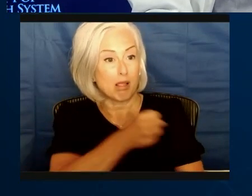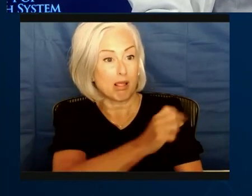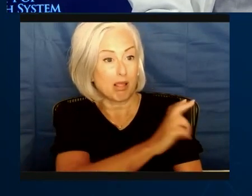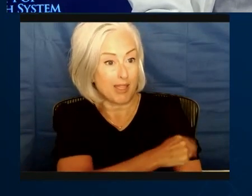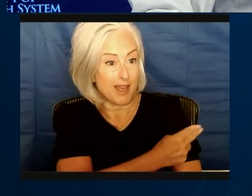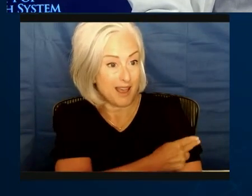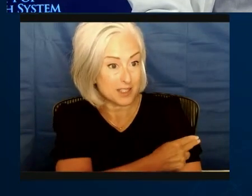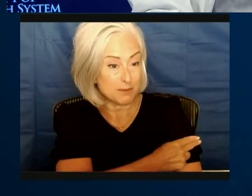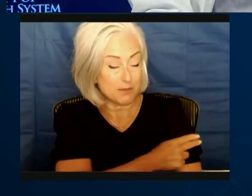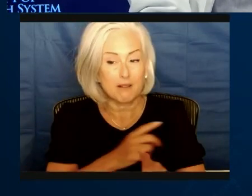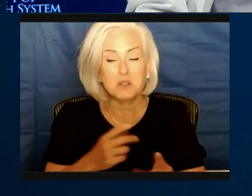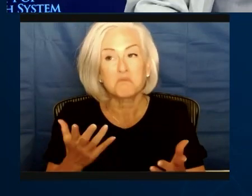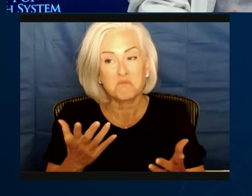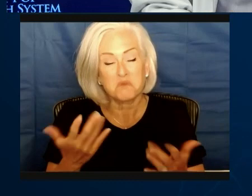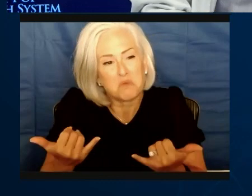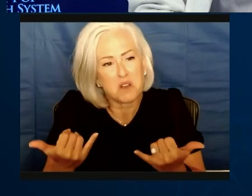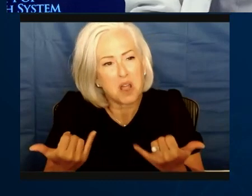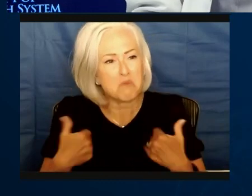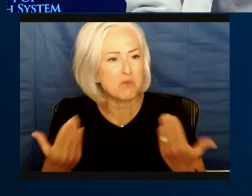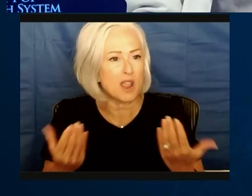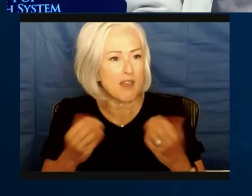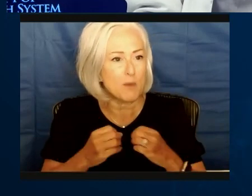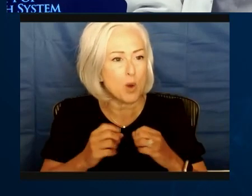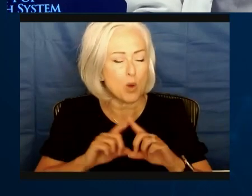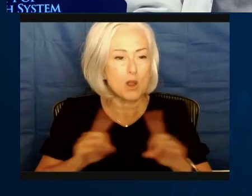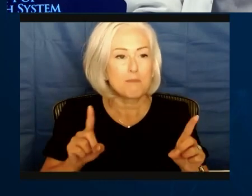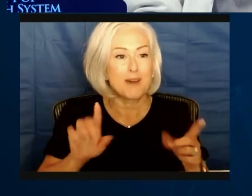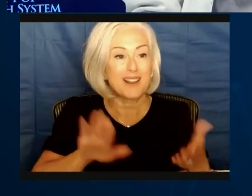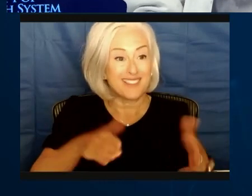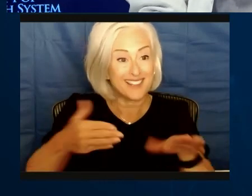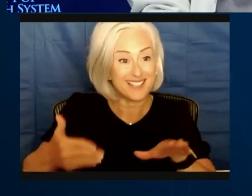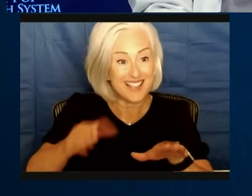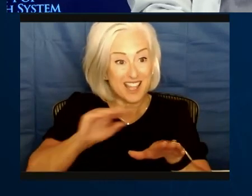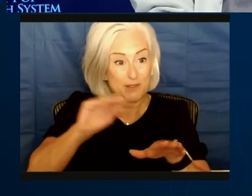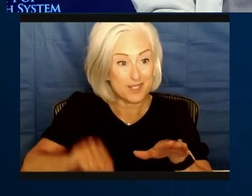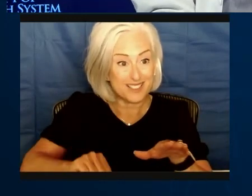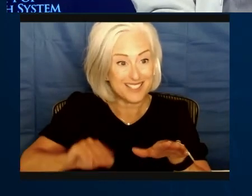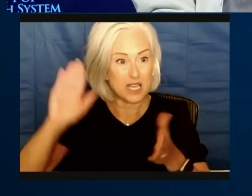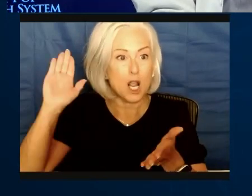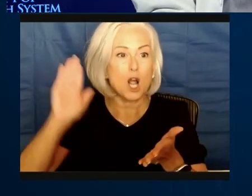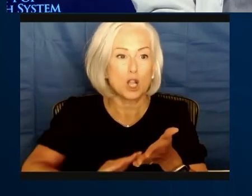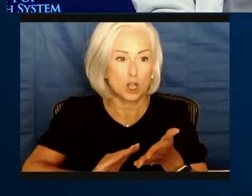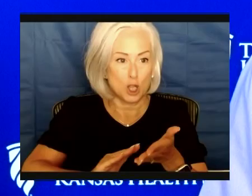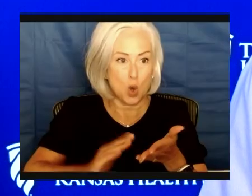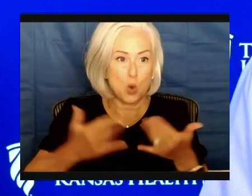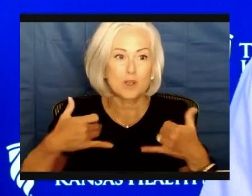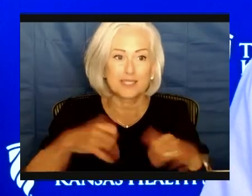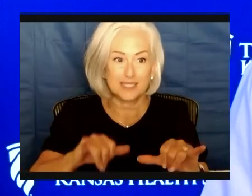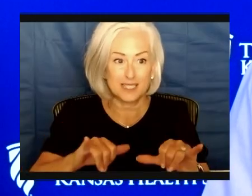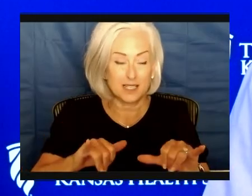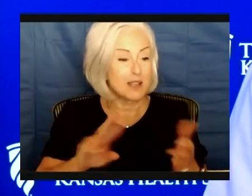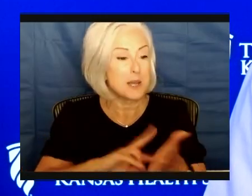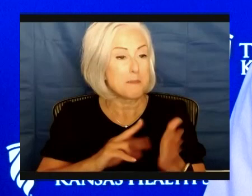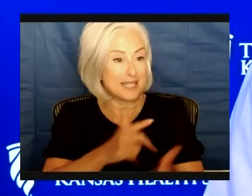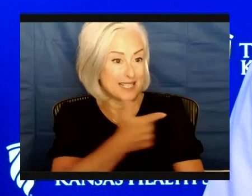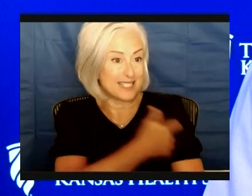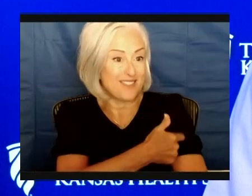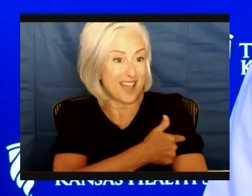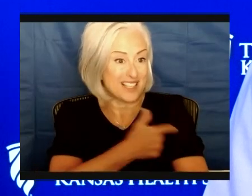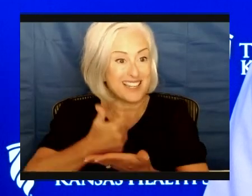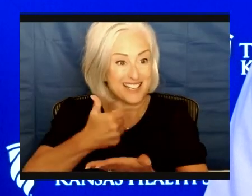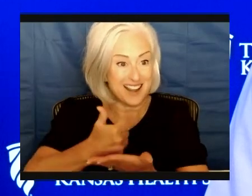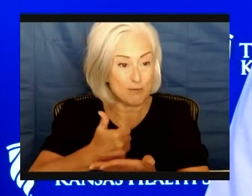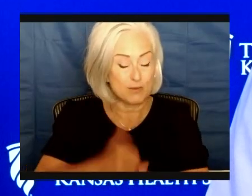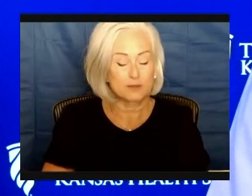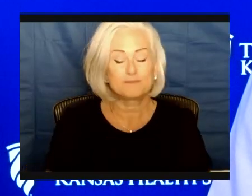And I think it's the overwhelming large percentage of people now who have been vaccinated who have really helped that. You know, absolutely, I agree with that. And